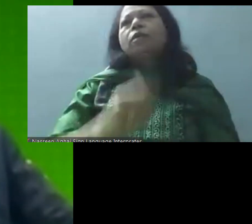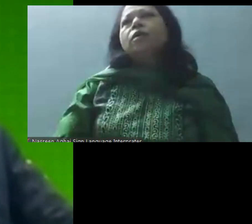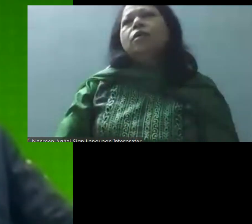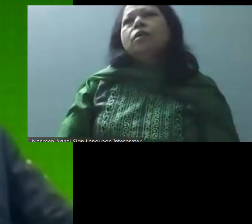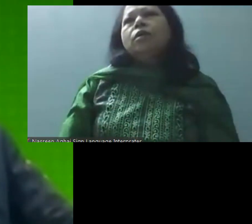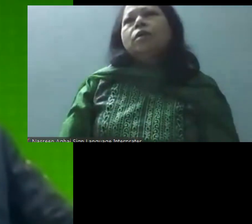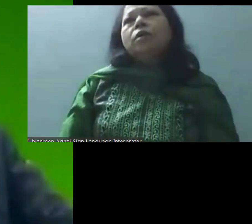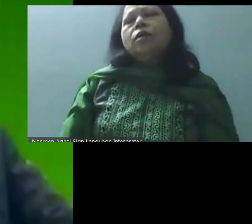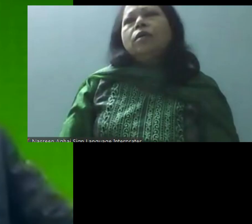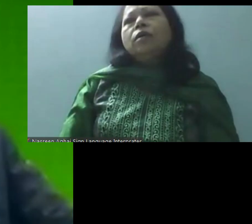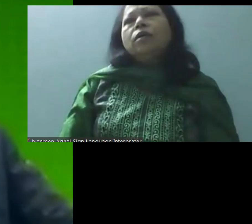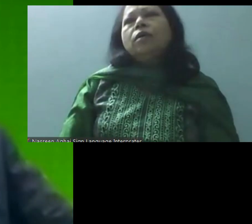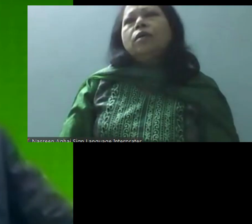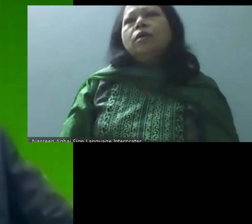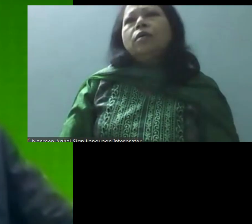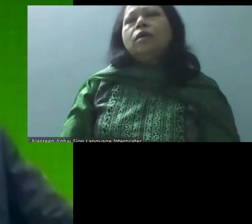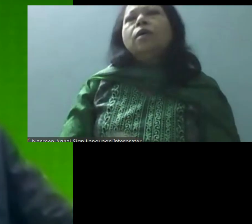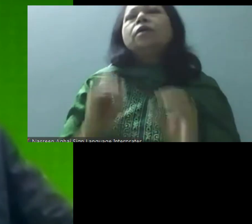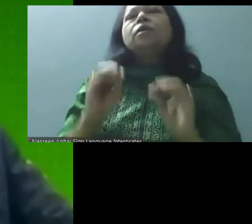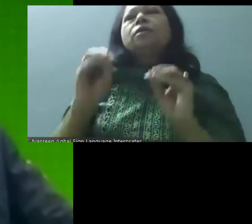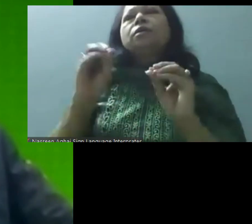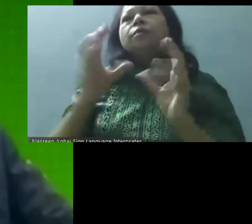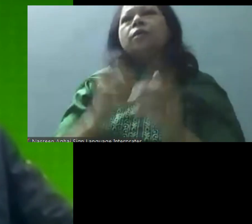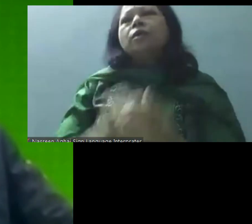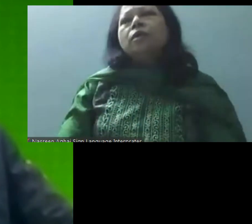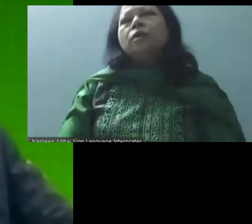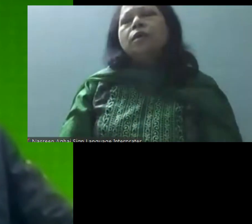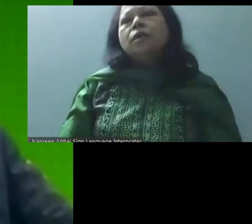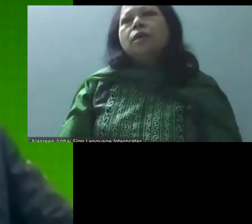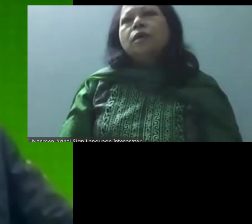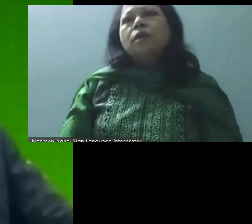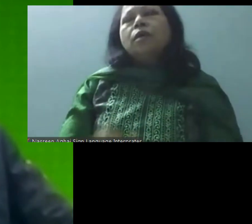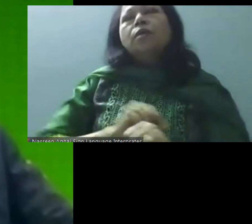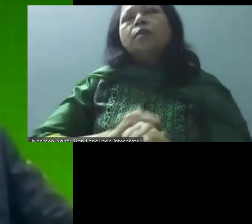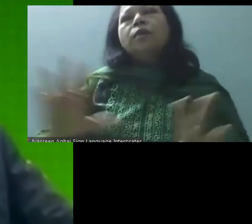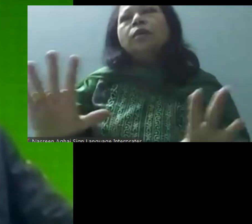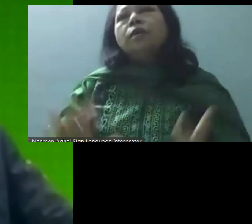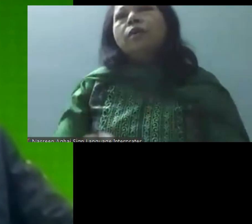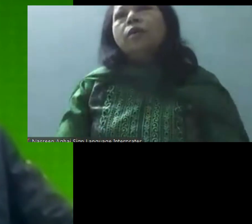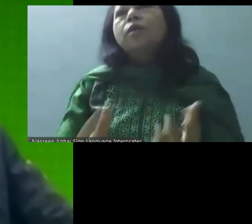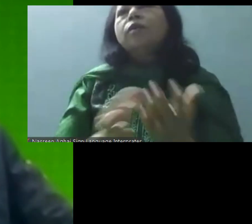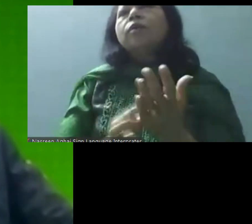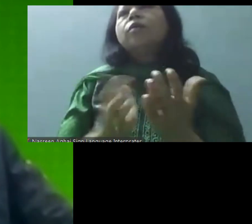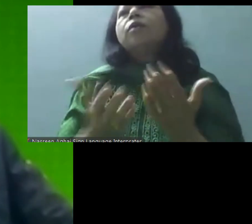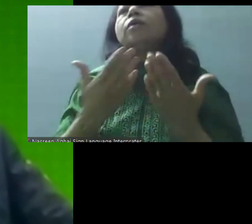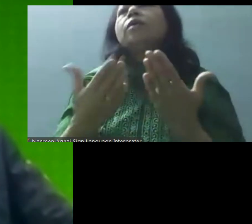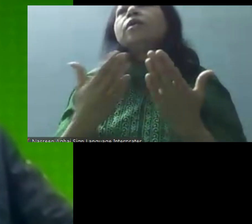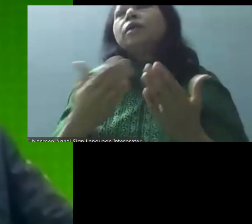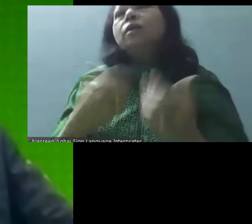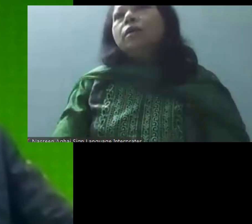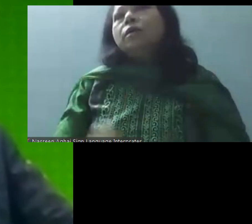So some support and assistance was provided by the universities and some by the teachers on their own. And then they tried